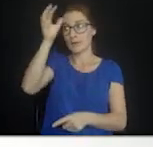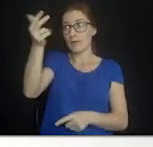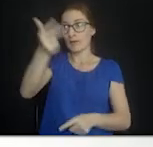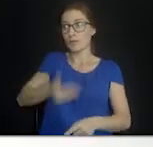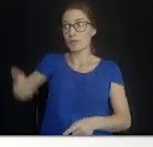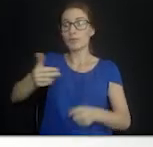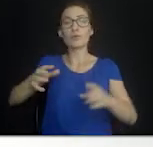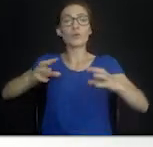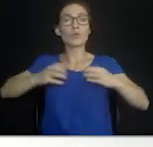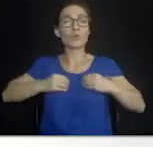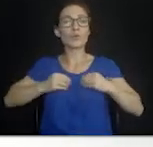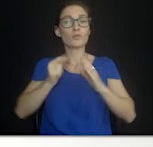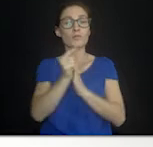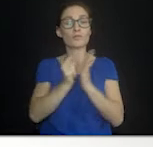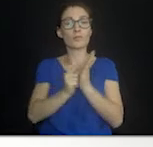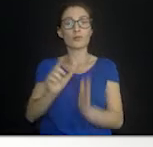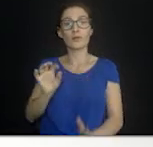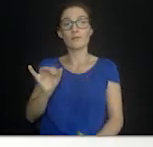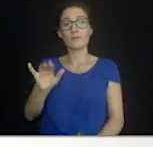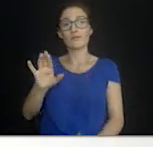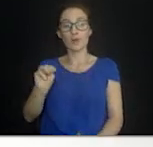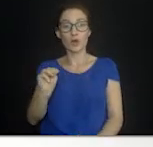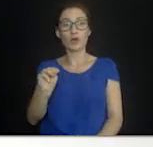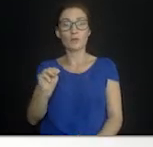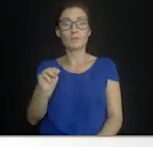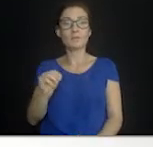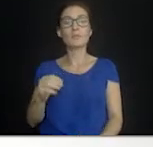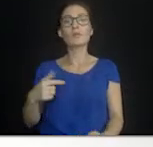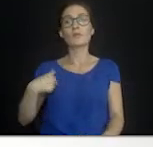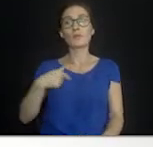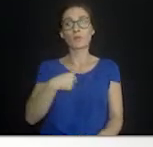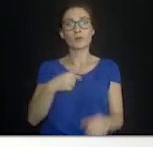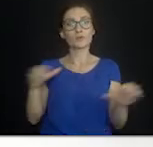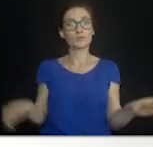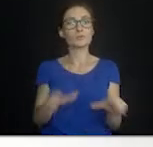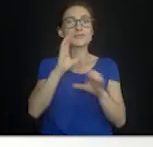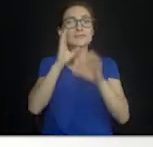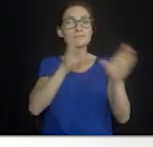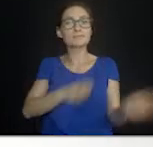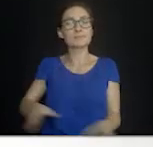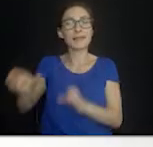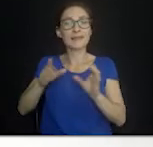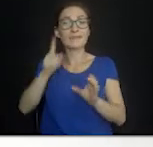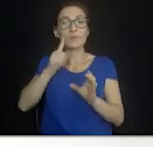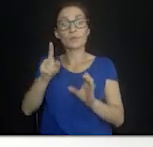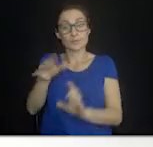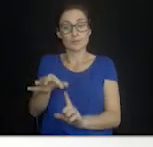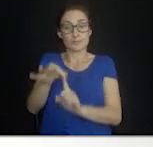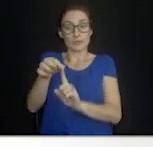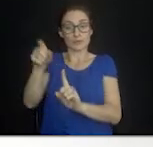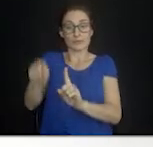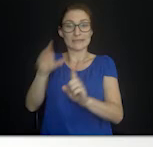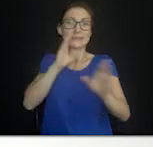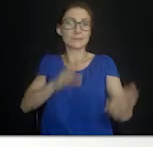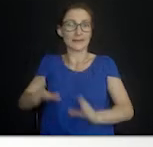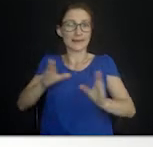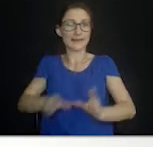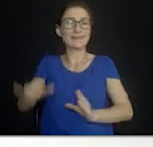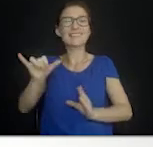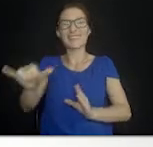of financial planning, but a niche of ours is special needs planning. And so that's going to be obviously what our presentation is on